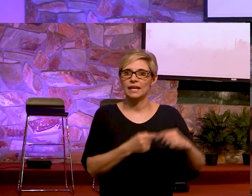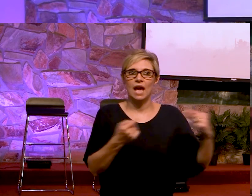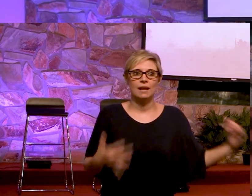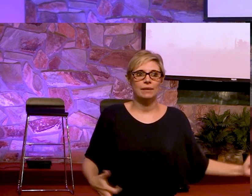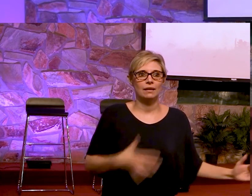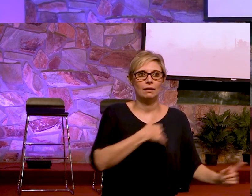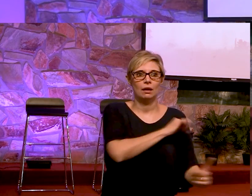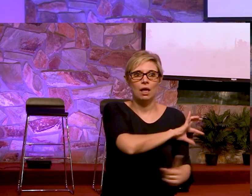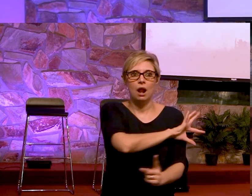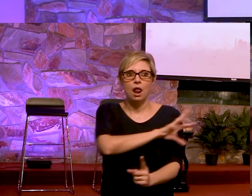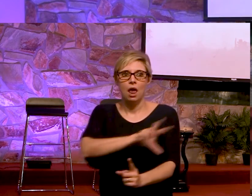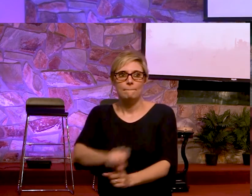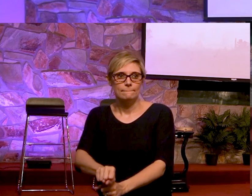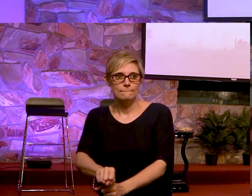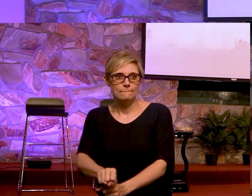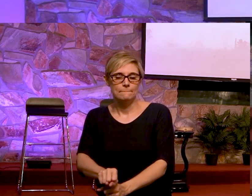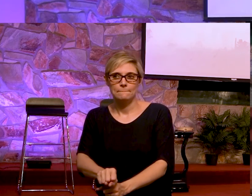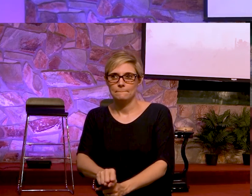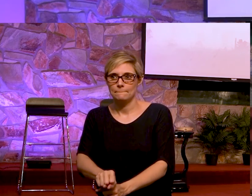them.